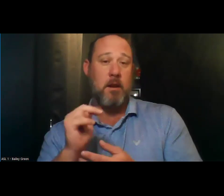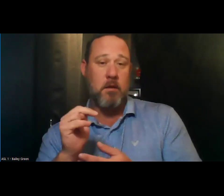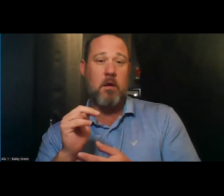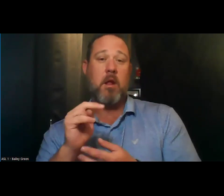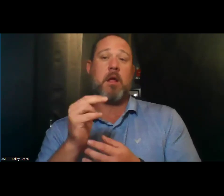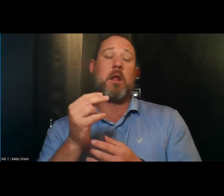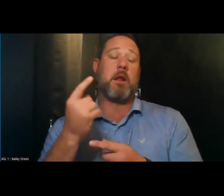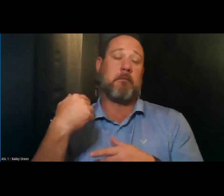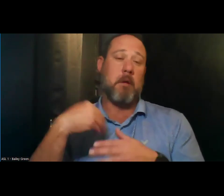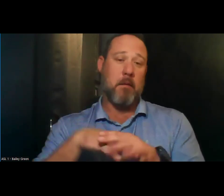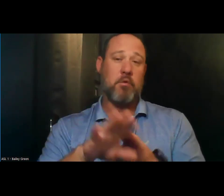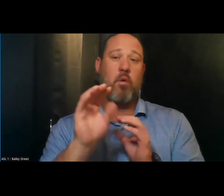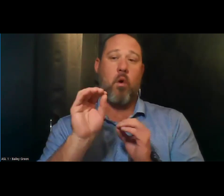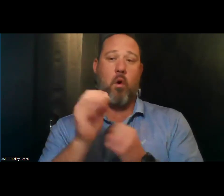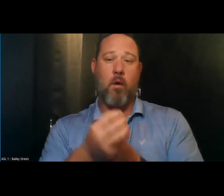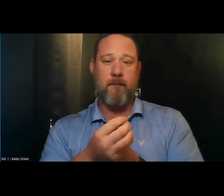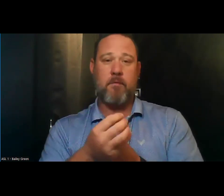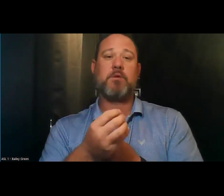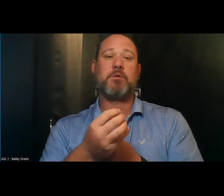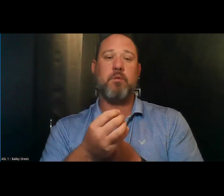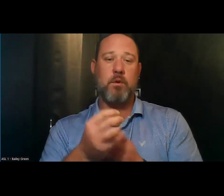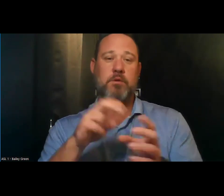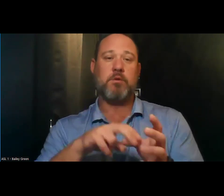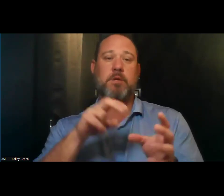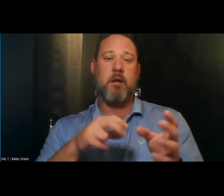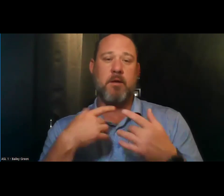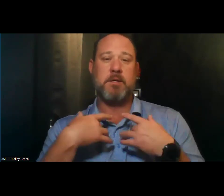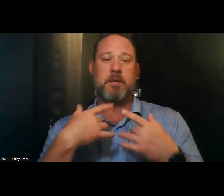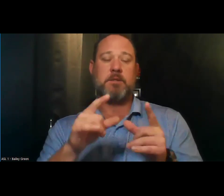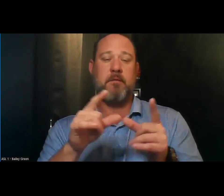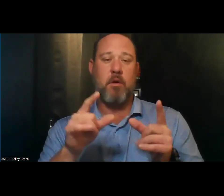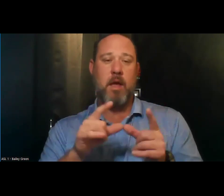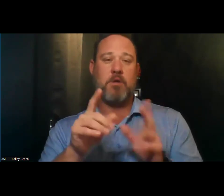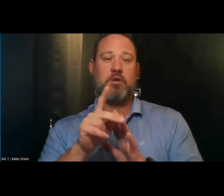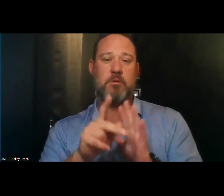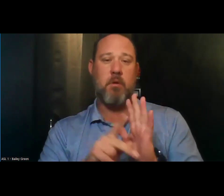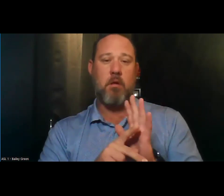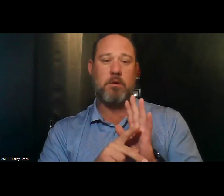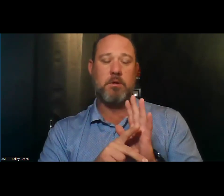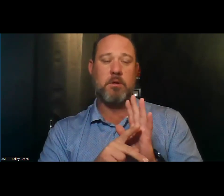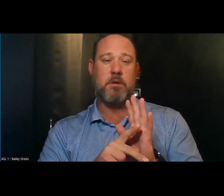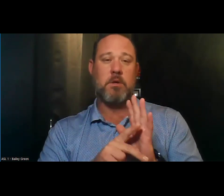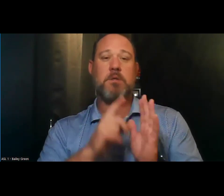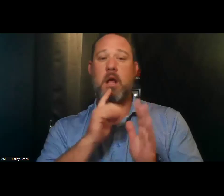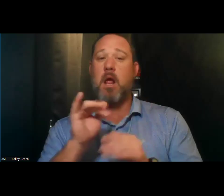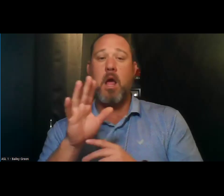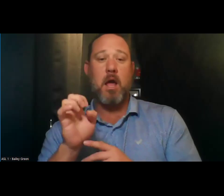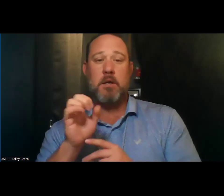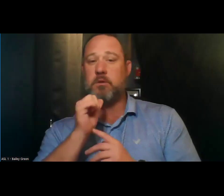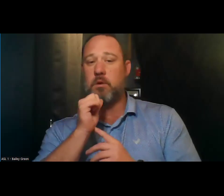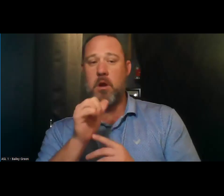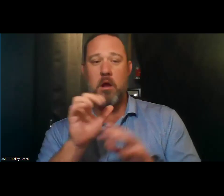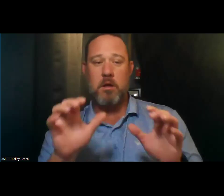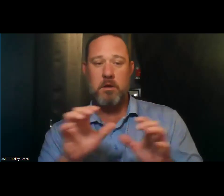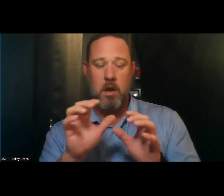of coming into office was the rescission of the sensitive locations policy, which basically had said ICE will not conduct